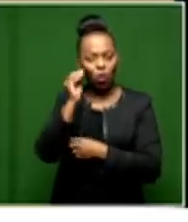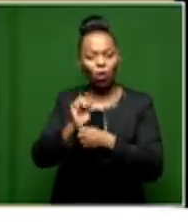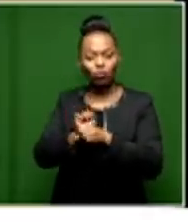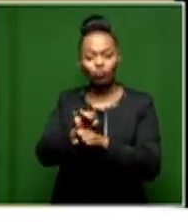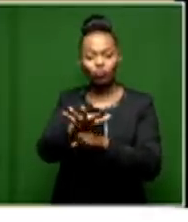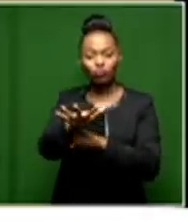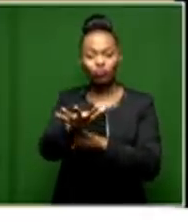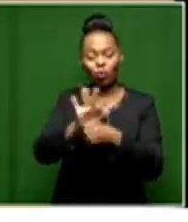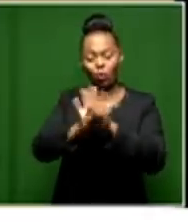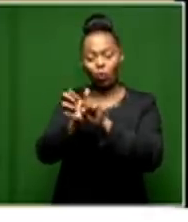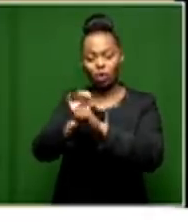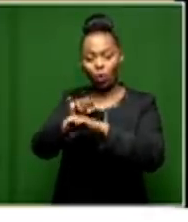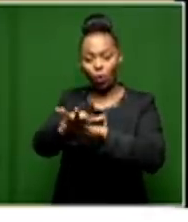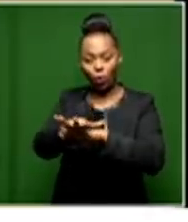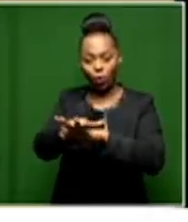more